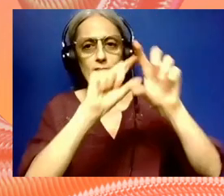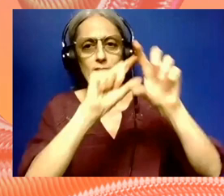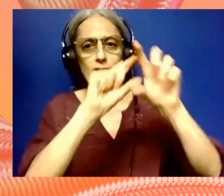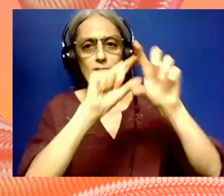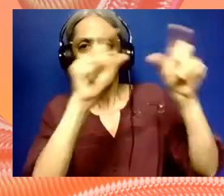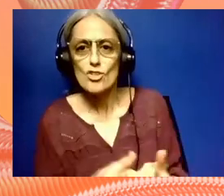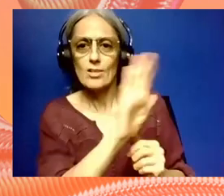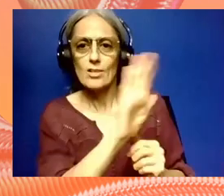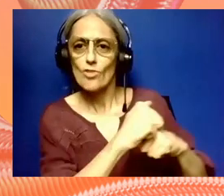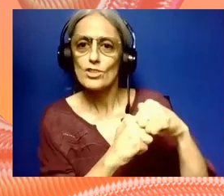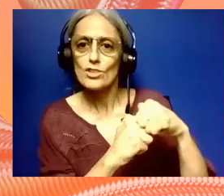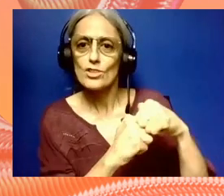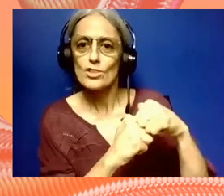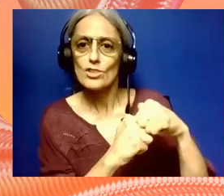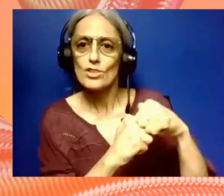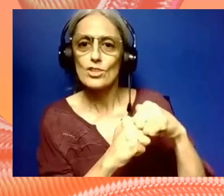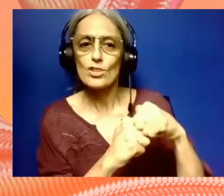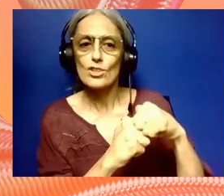has allowed me to